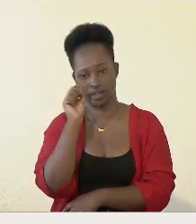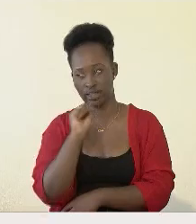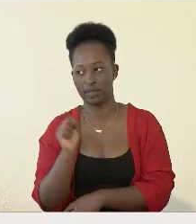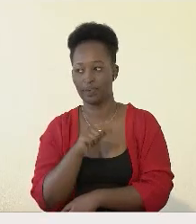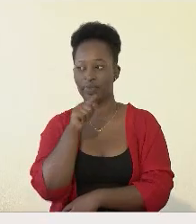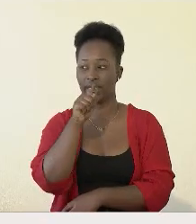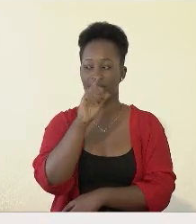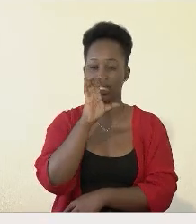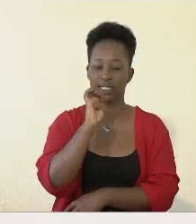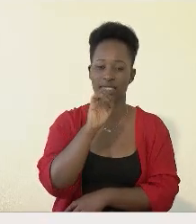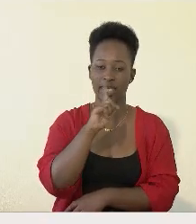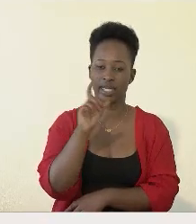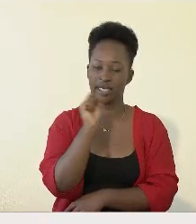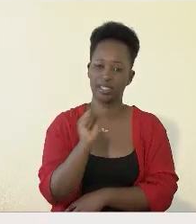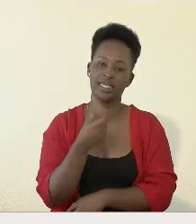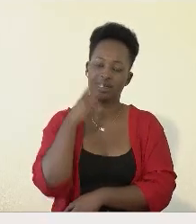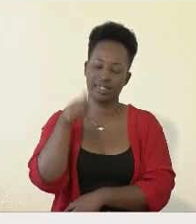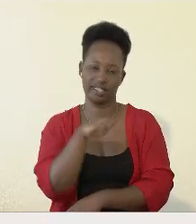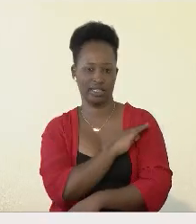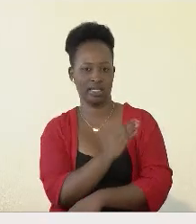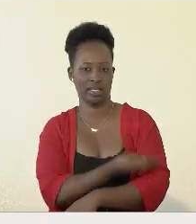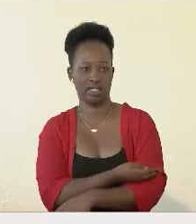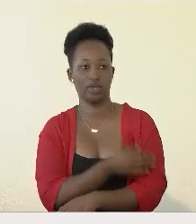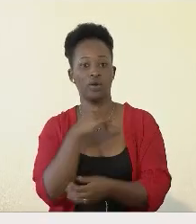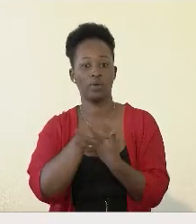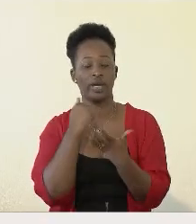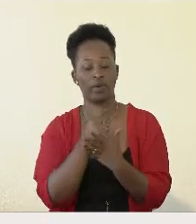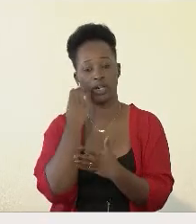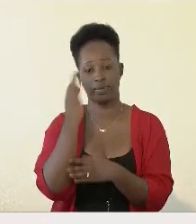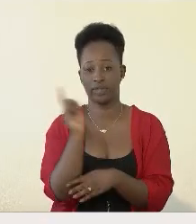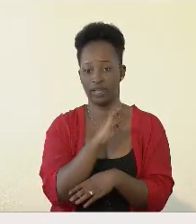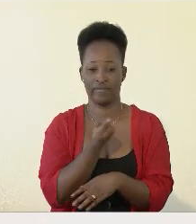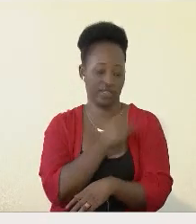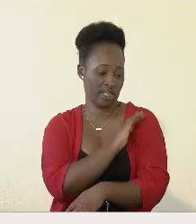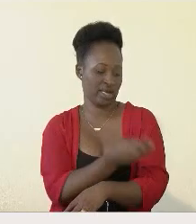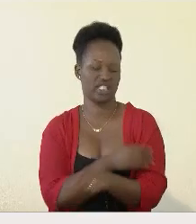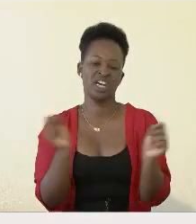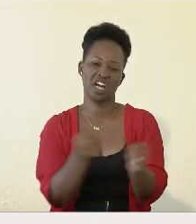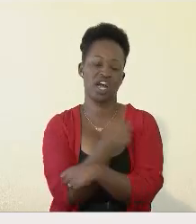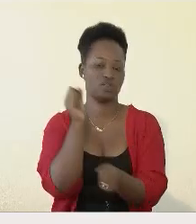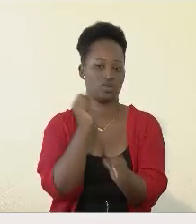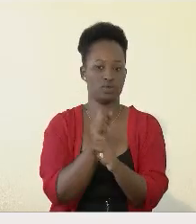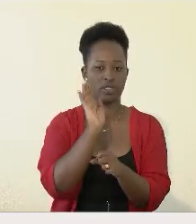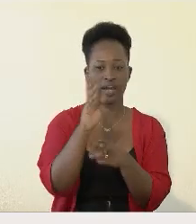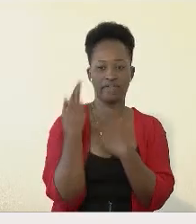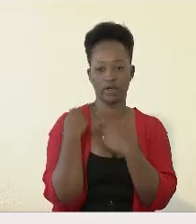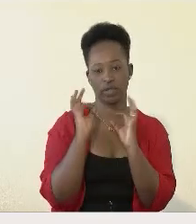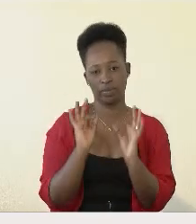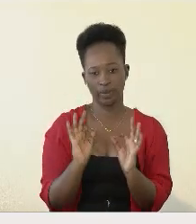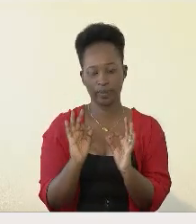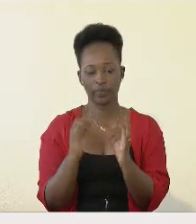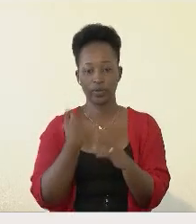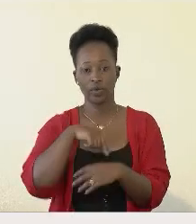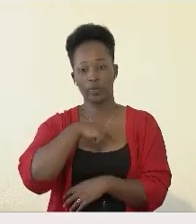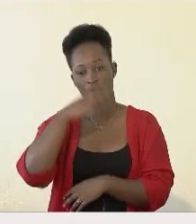all right? If the cells, they don't have energy, they cannot perform their function properly or effectively. We know that